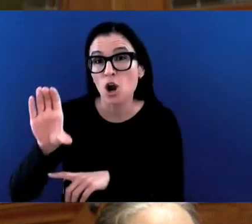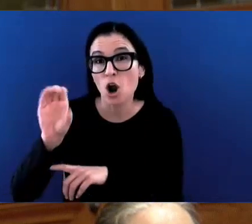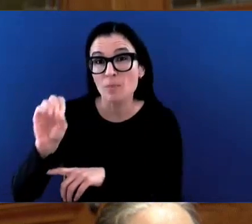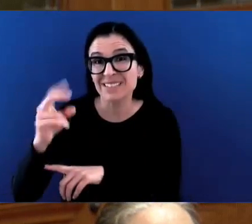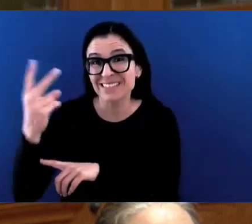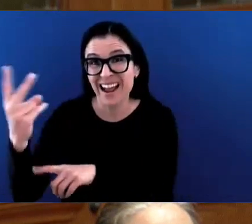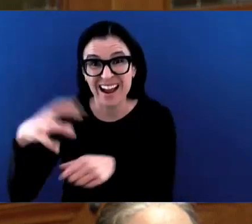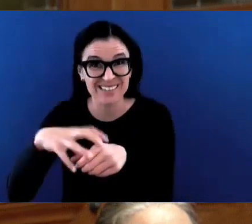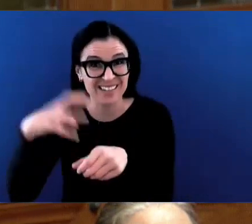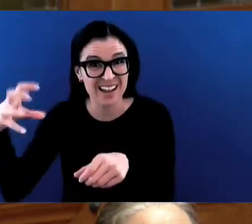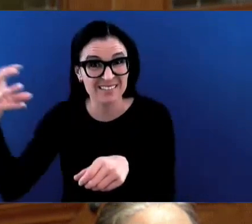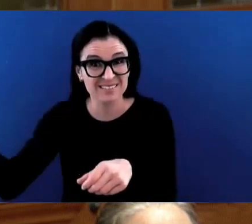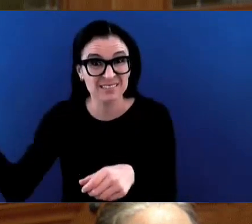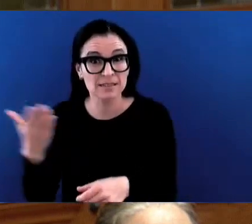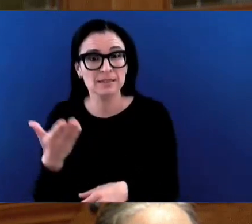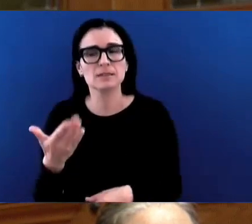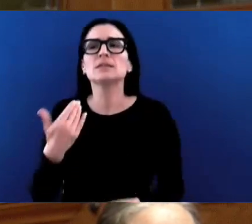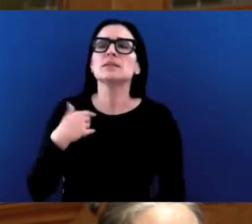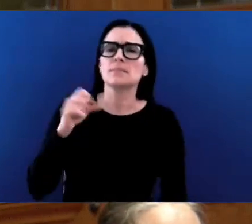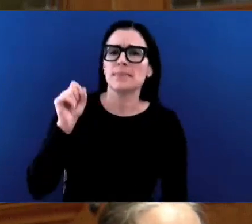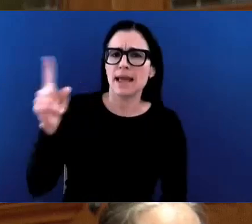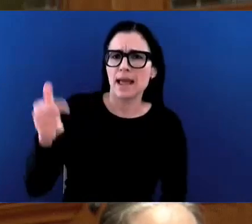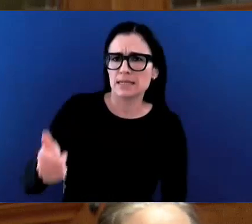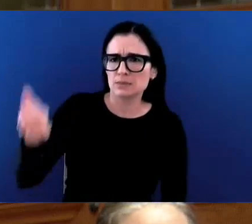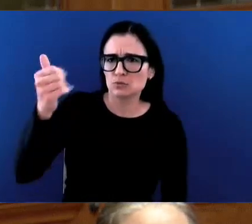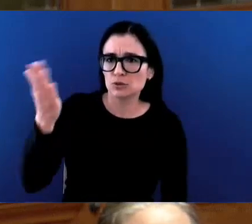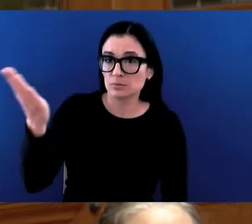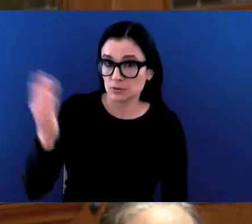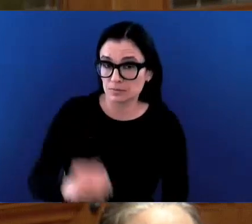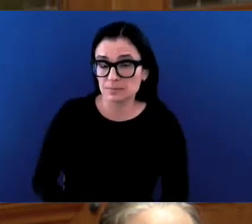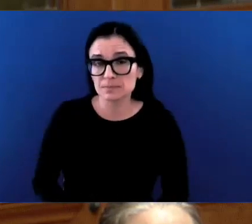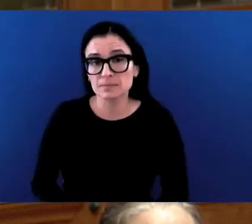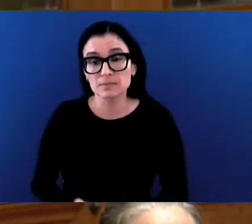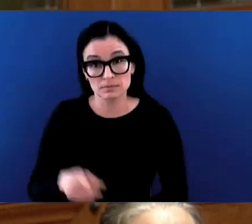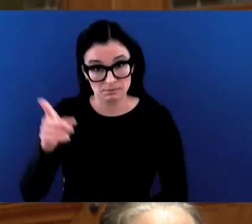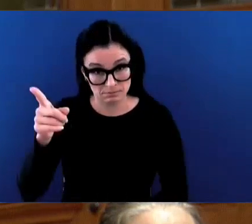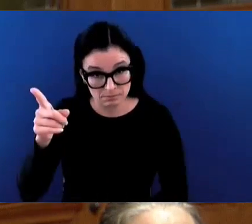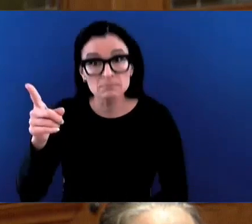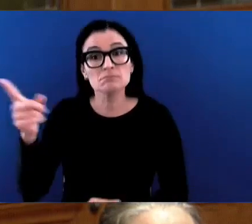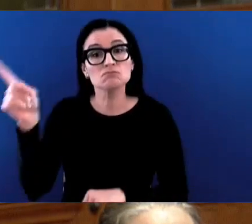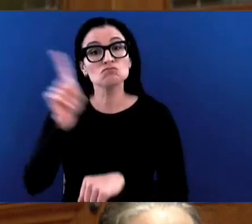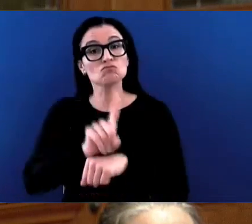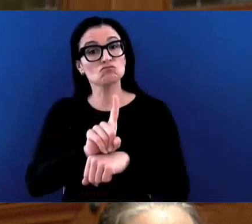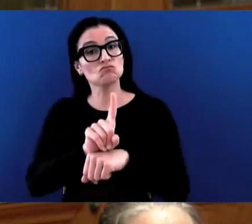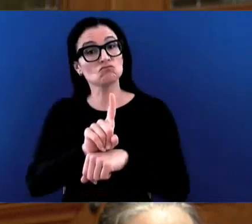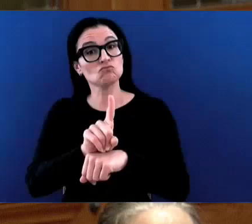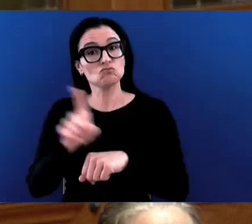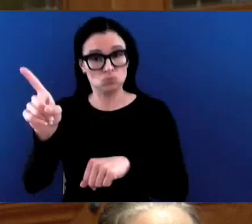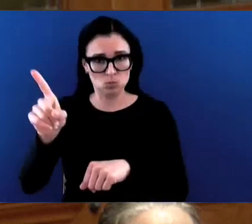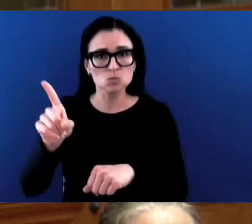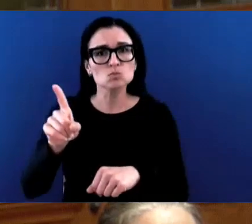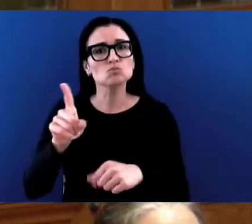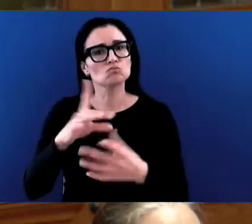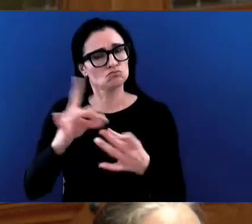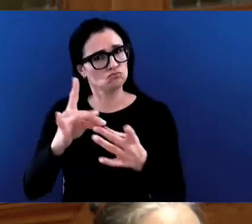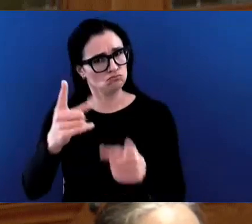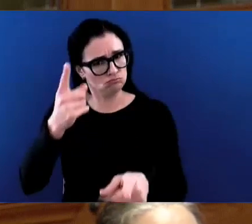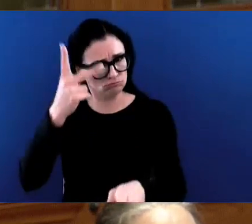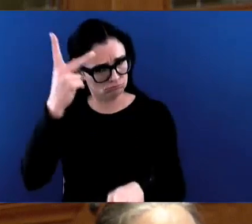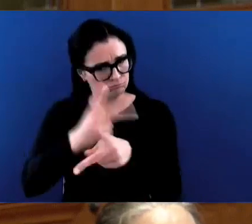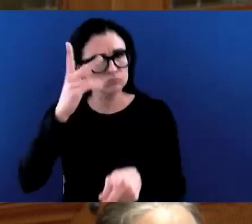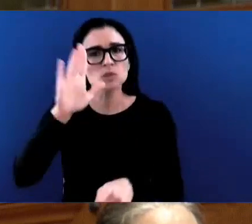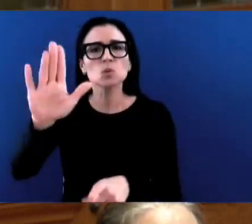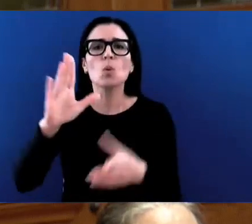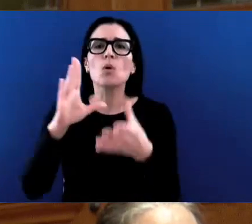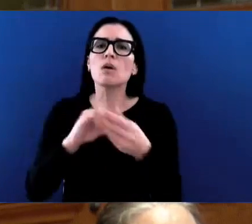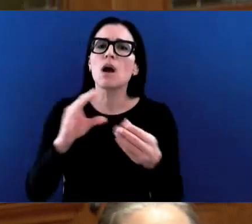Will he stand up and stand by his comment that we cannot continue to expand fossil fuel infrastructure, and promise to